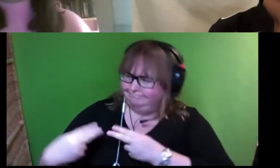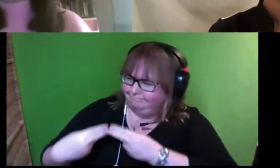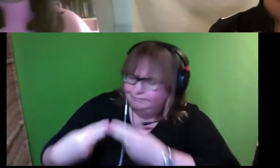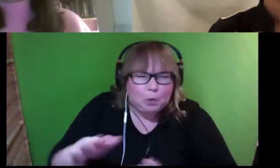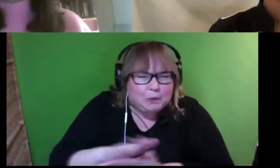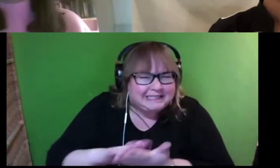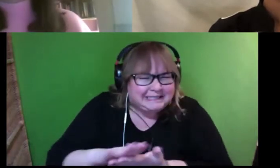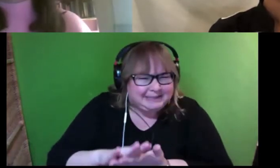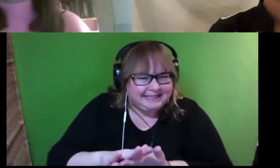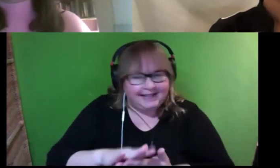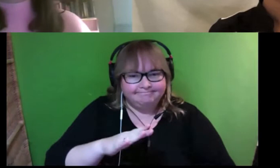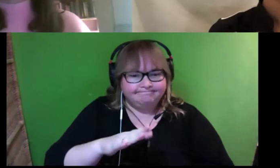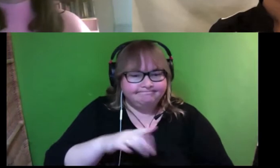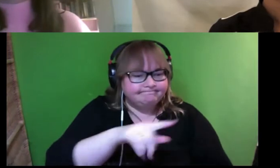an